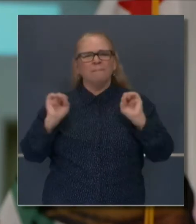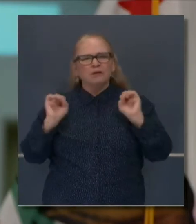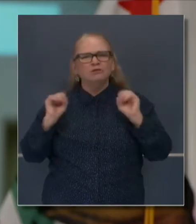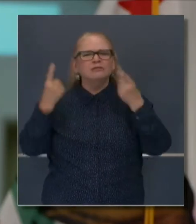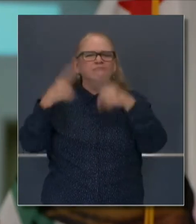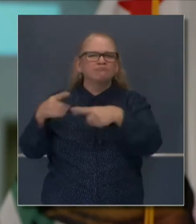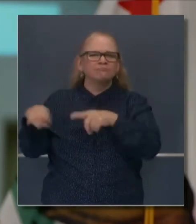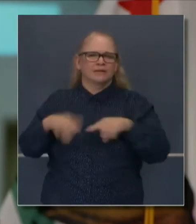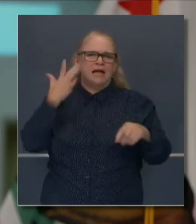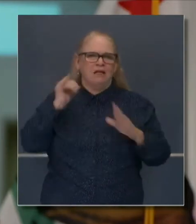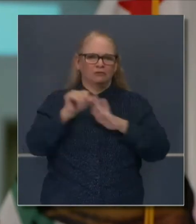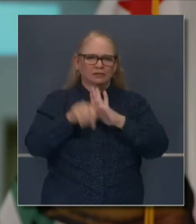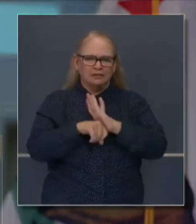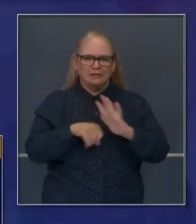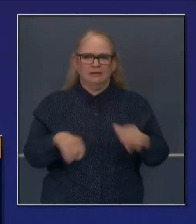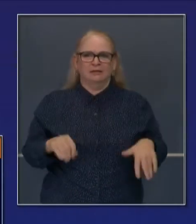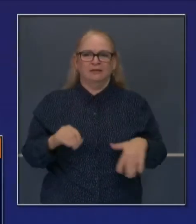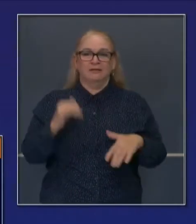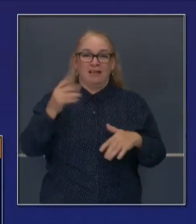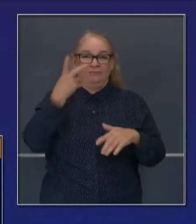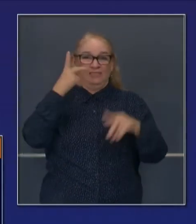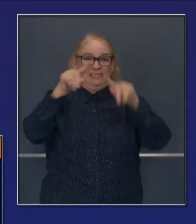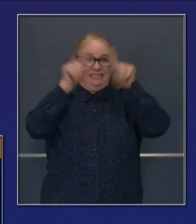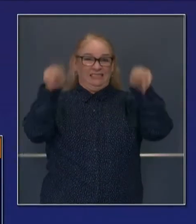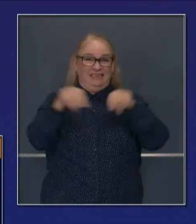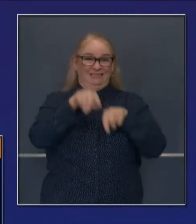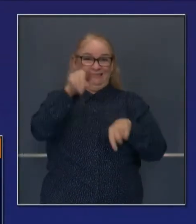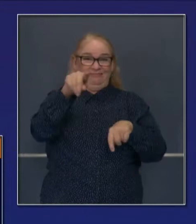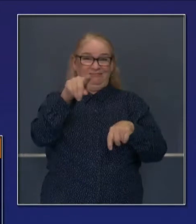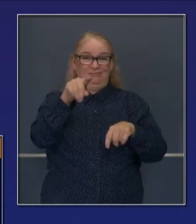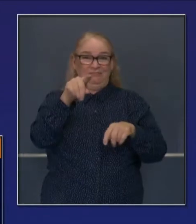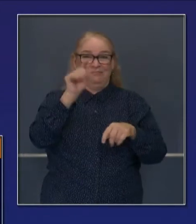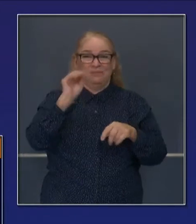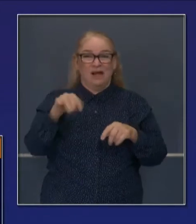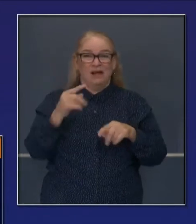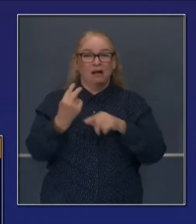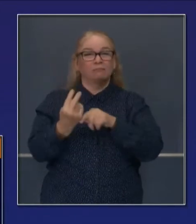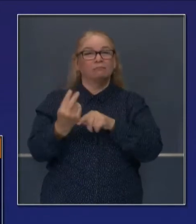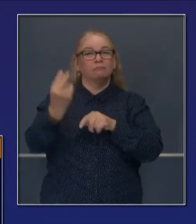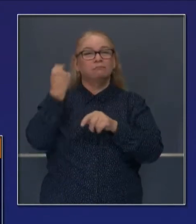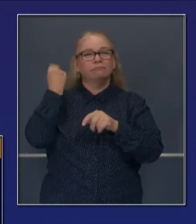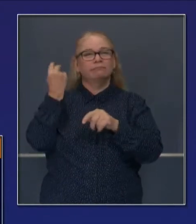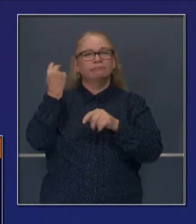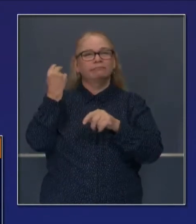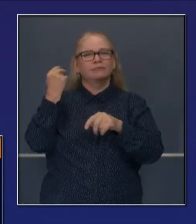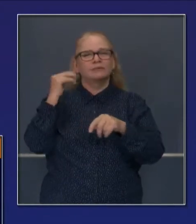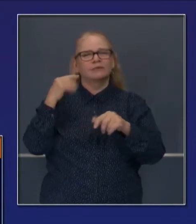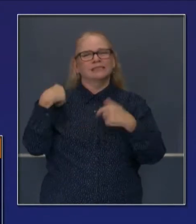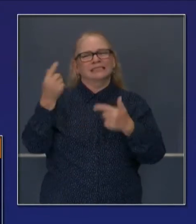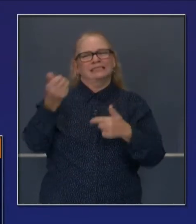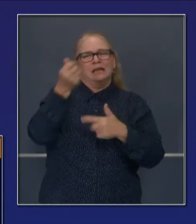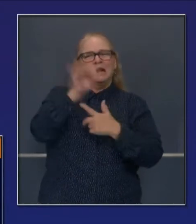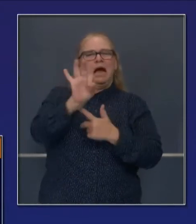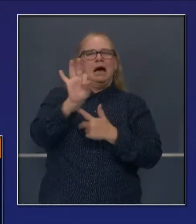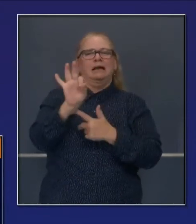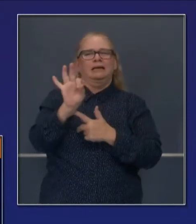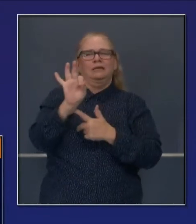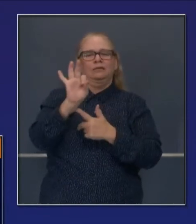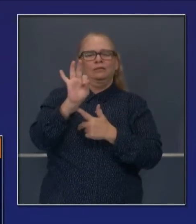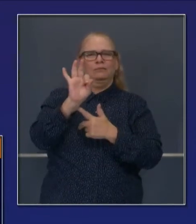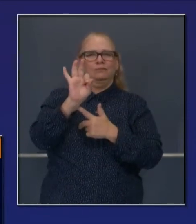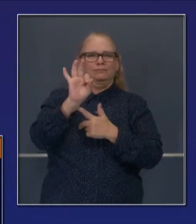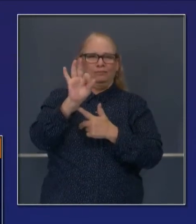of the top 20 largest California wildfires that date back to 1932.